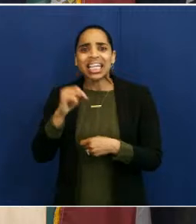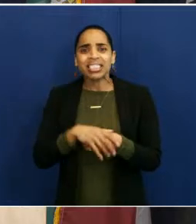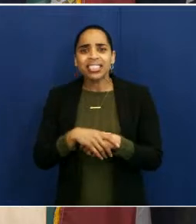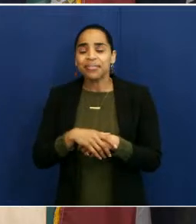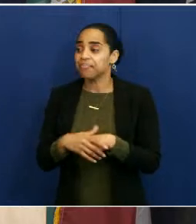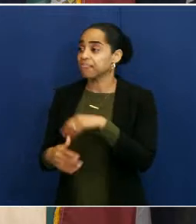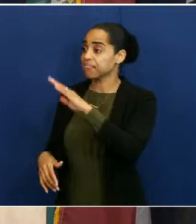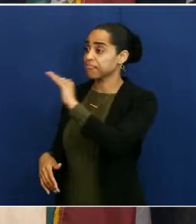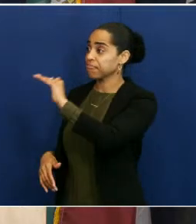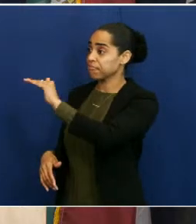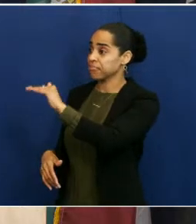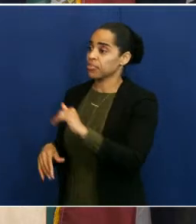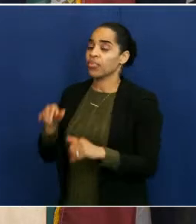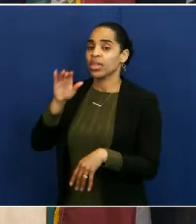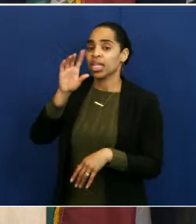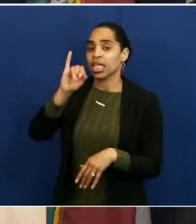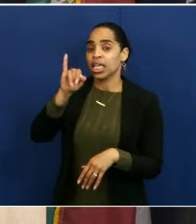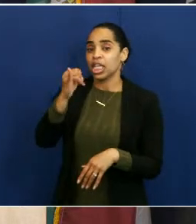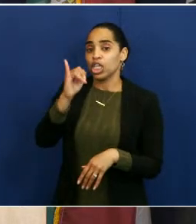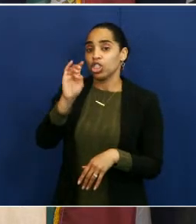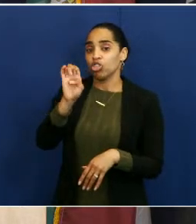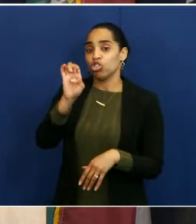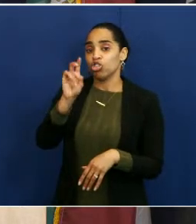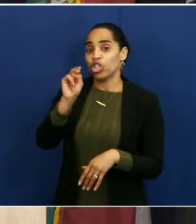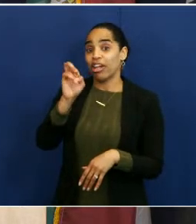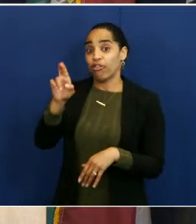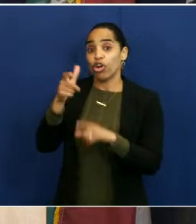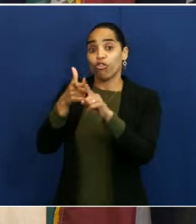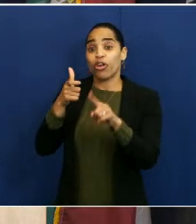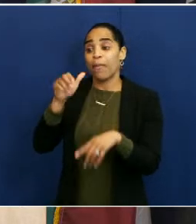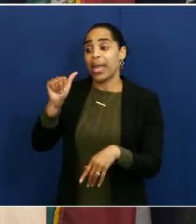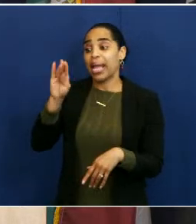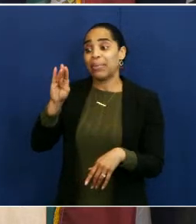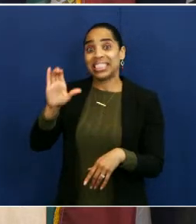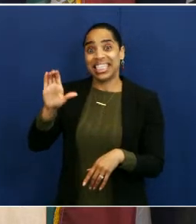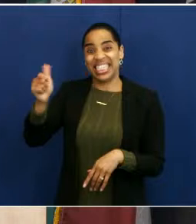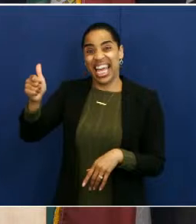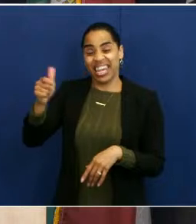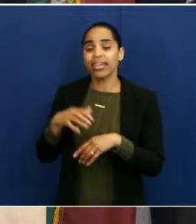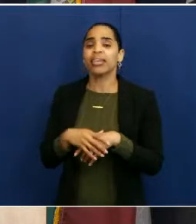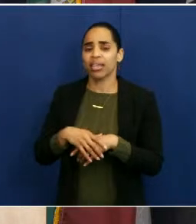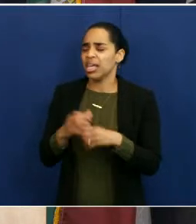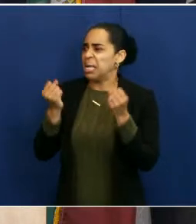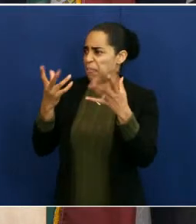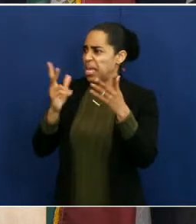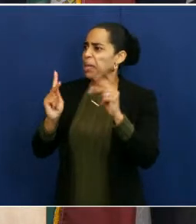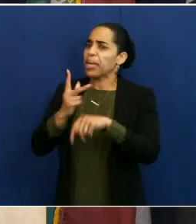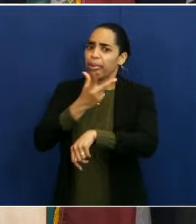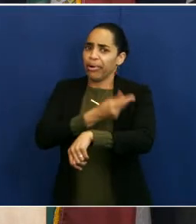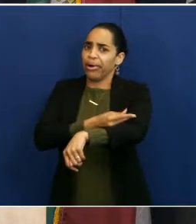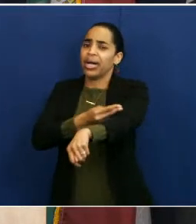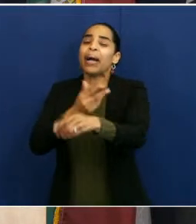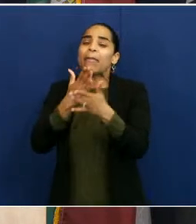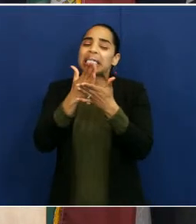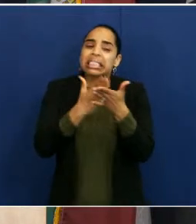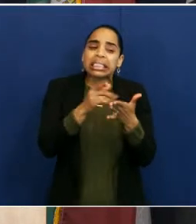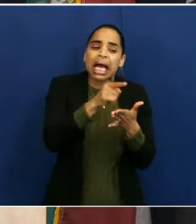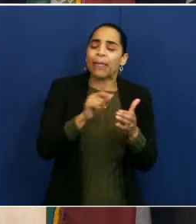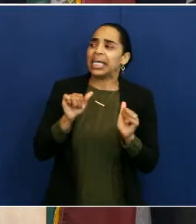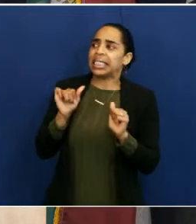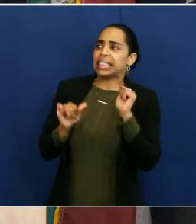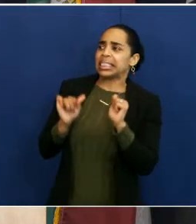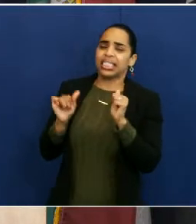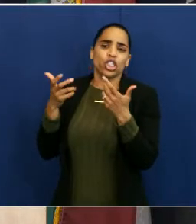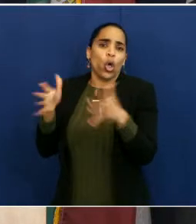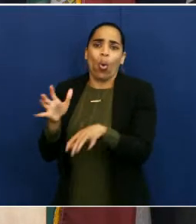text question is from Jennifer Dela Cruz with ABC 10 News. While more people are getting vaccinated, there are still some who don't want the shot. What is the county